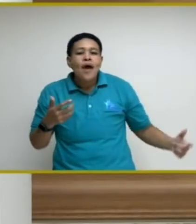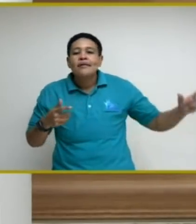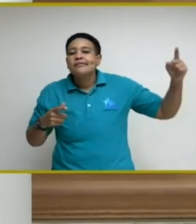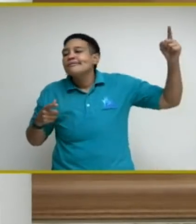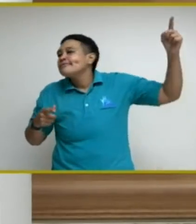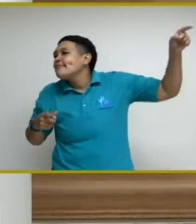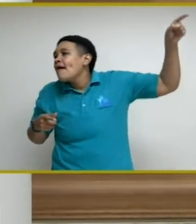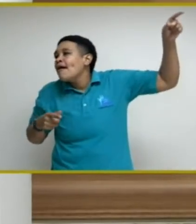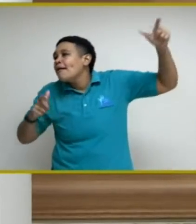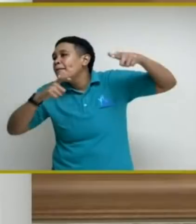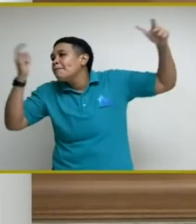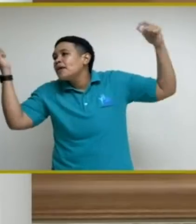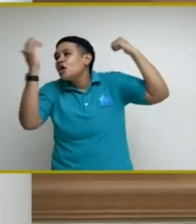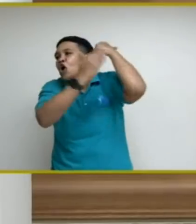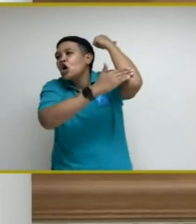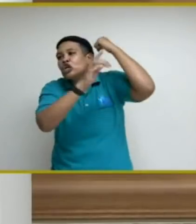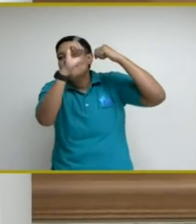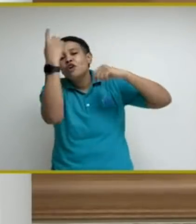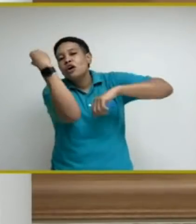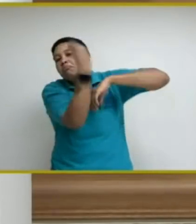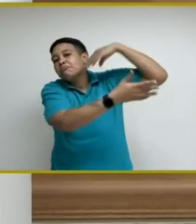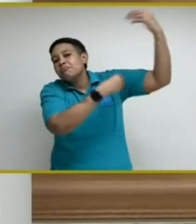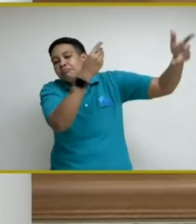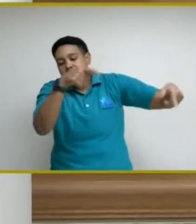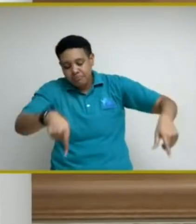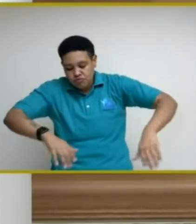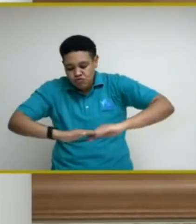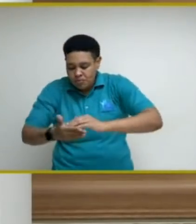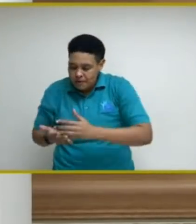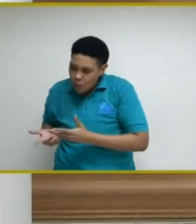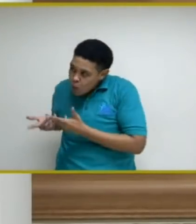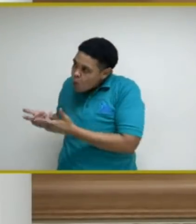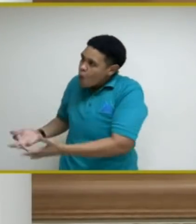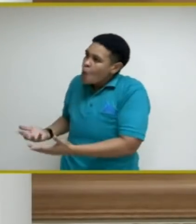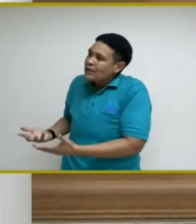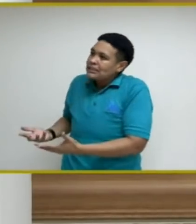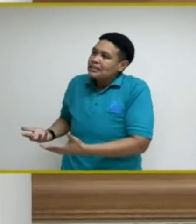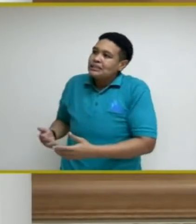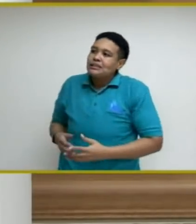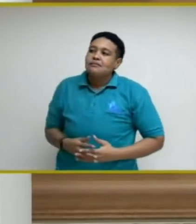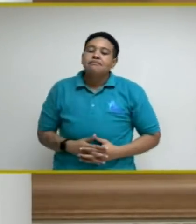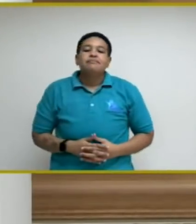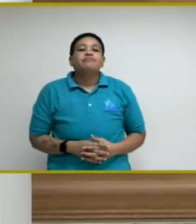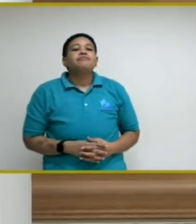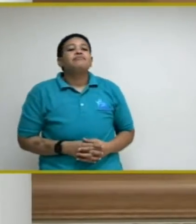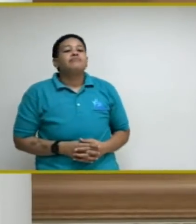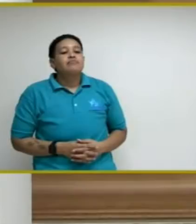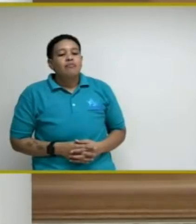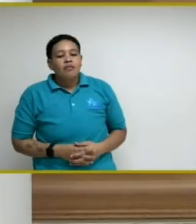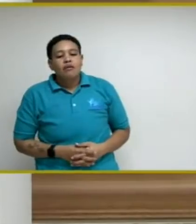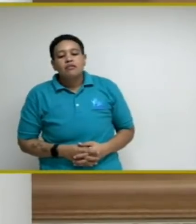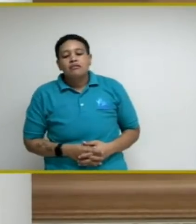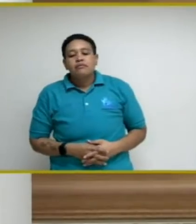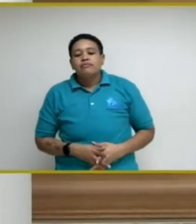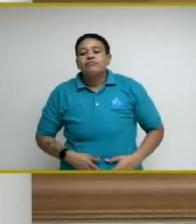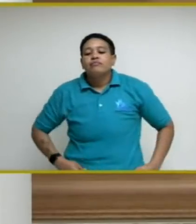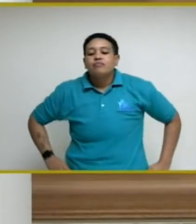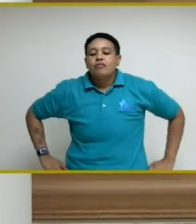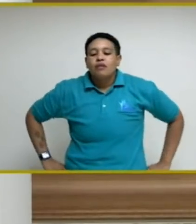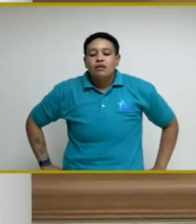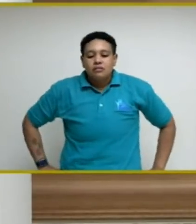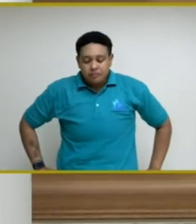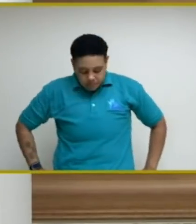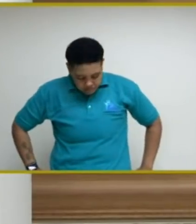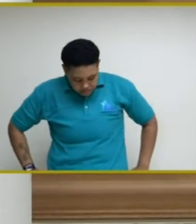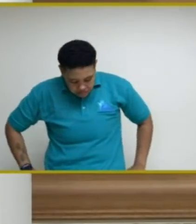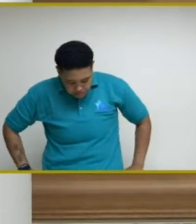control, which is why we're challenged to date. On the issue of vaccines, I just want to say that we are